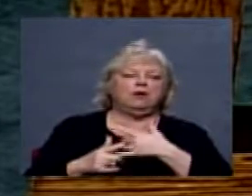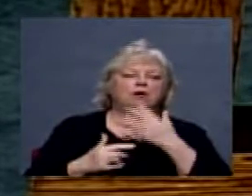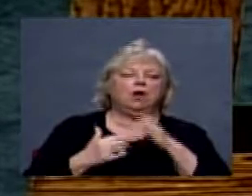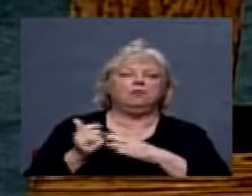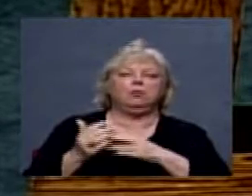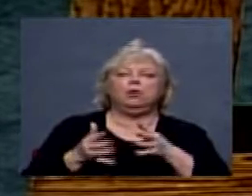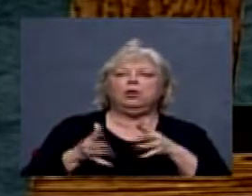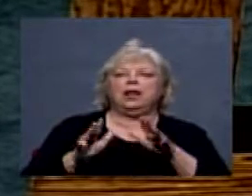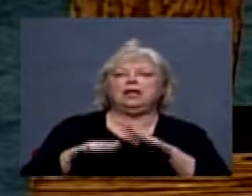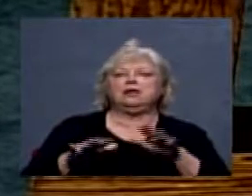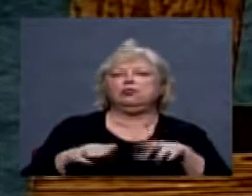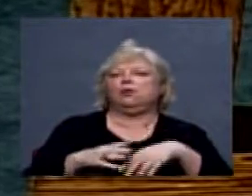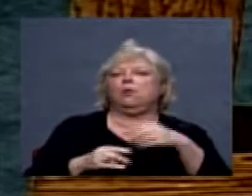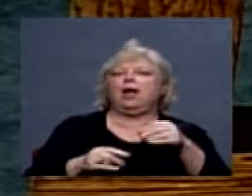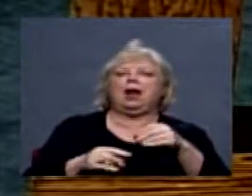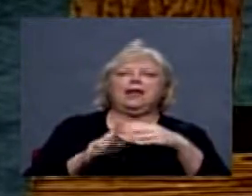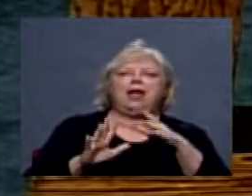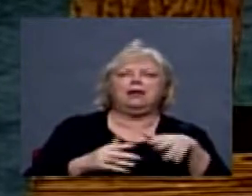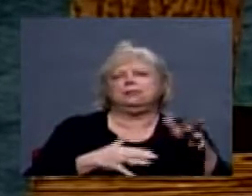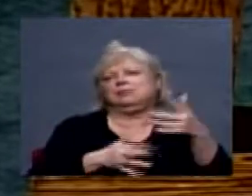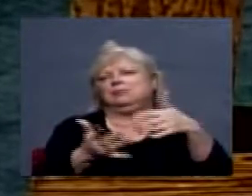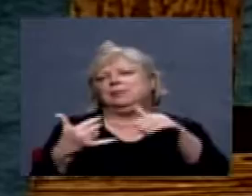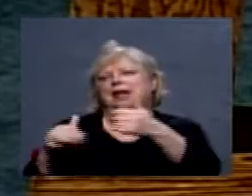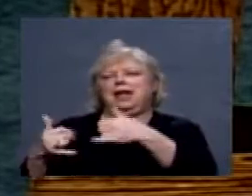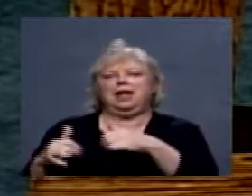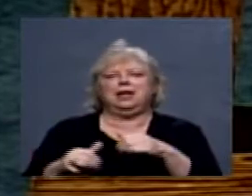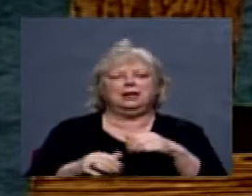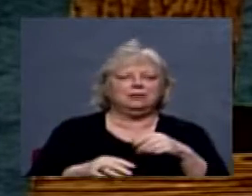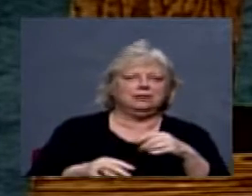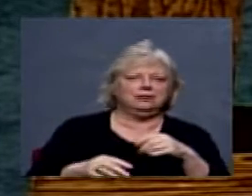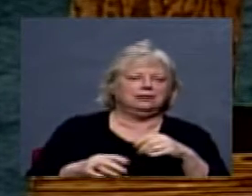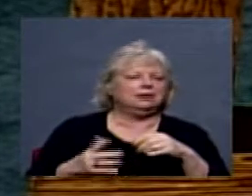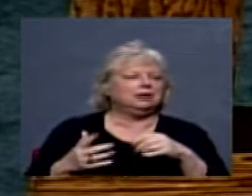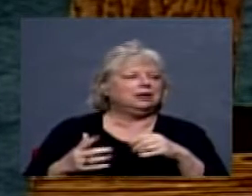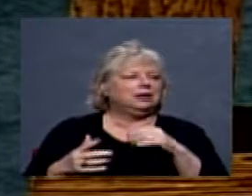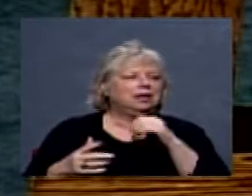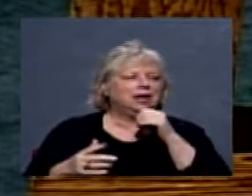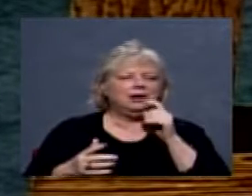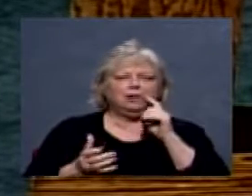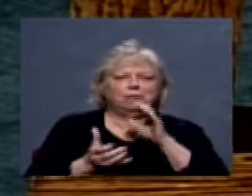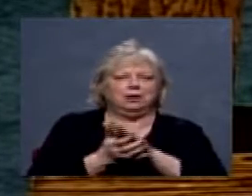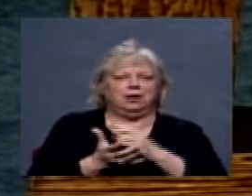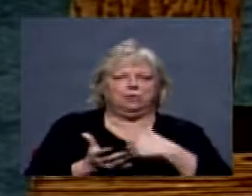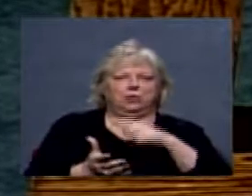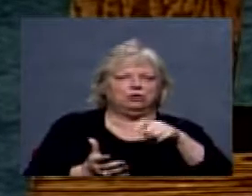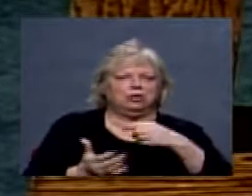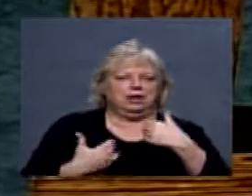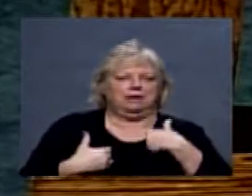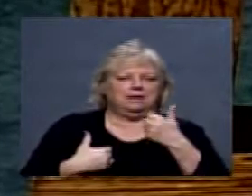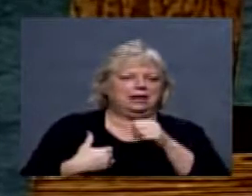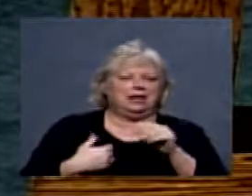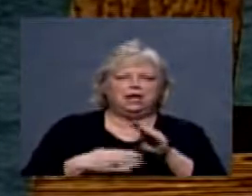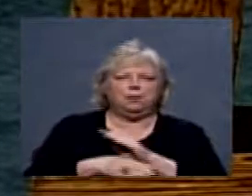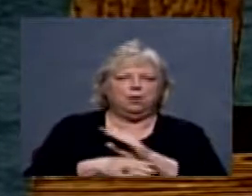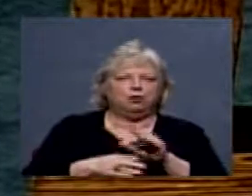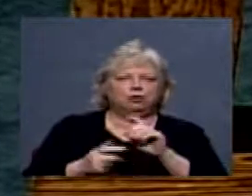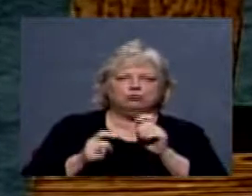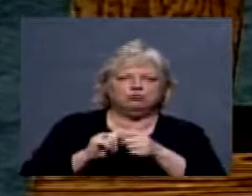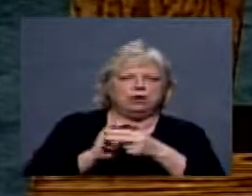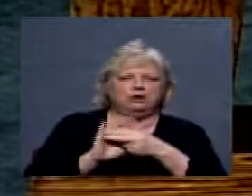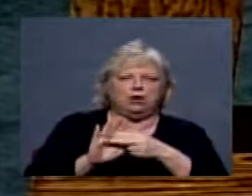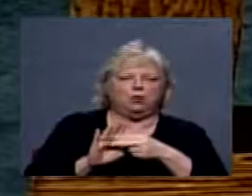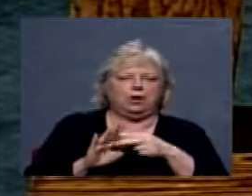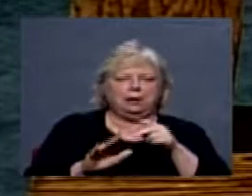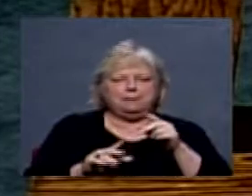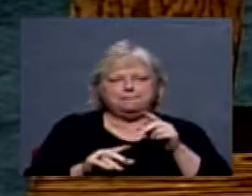to run back and forth and checking on them. I don't believe there should be any commercial or rezoning back there. I